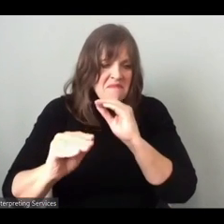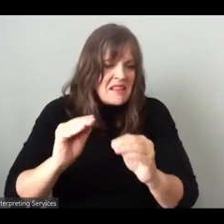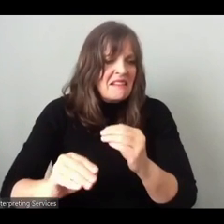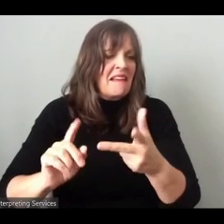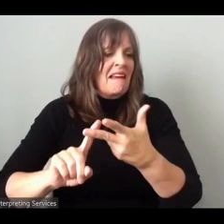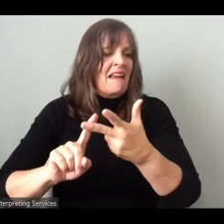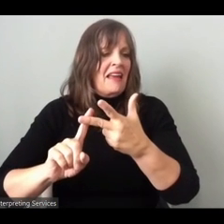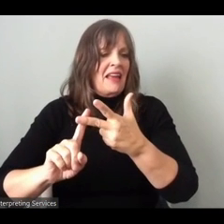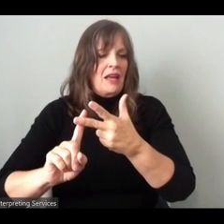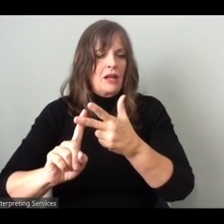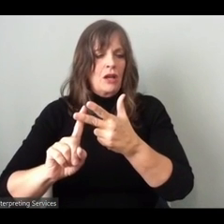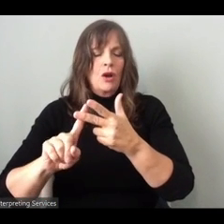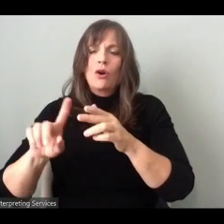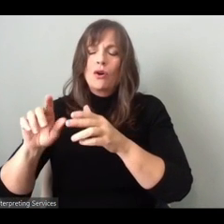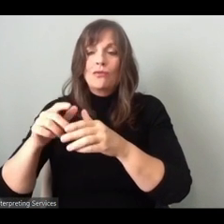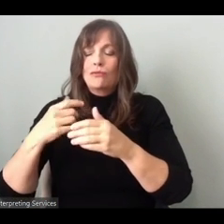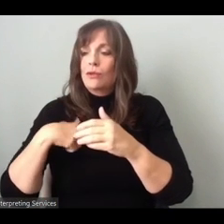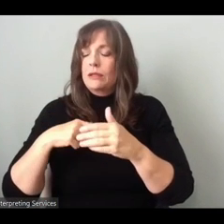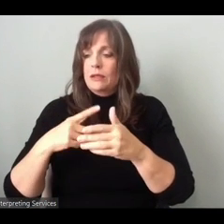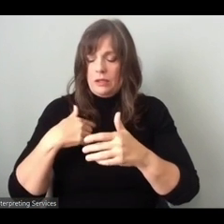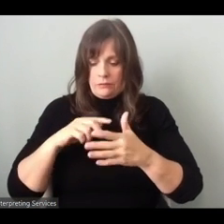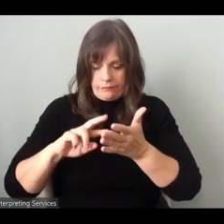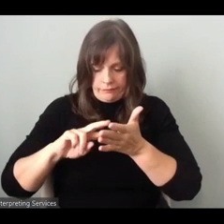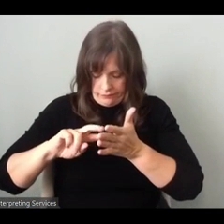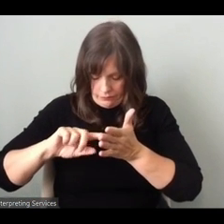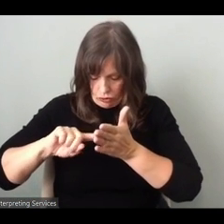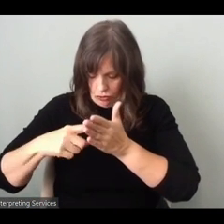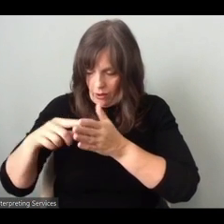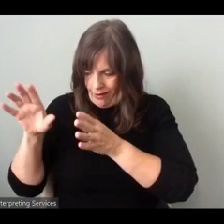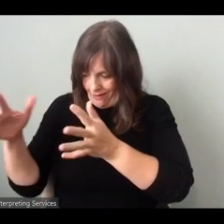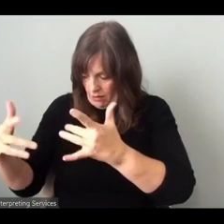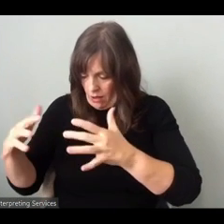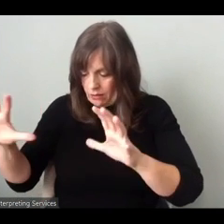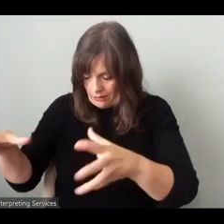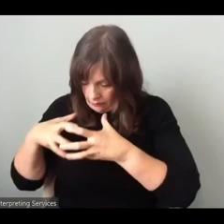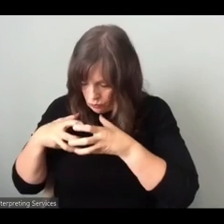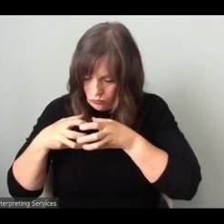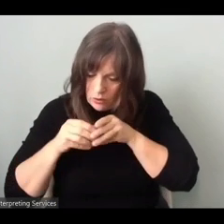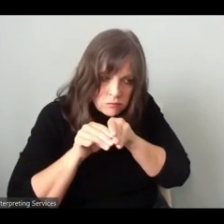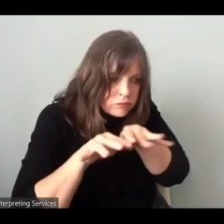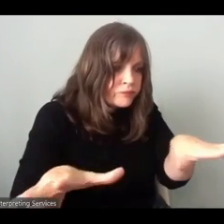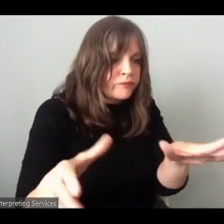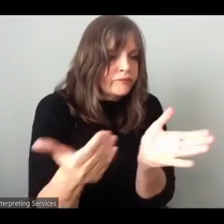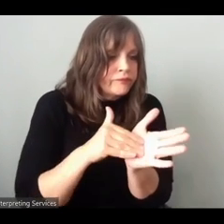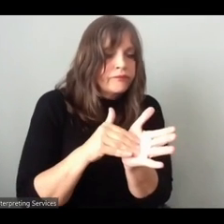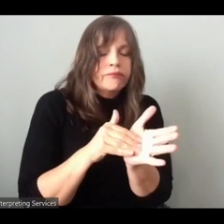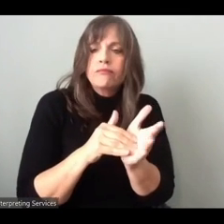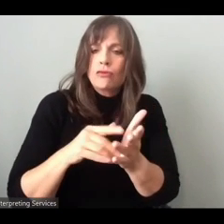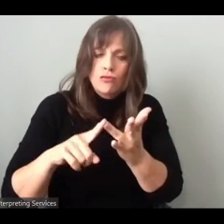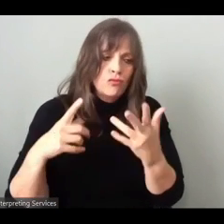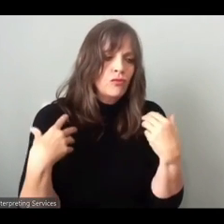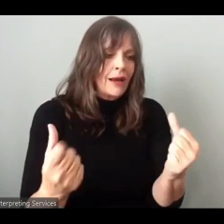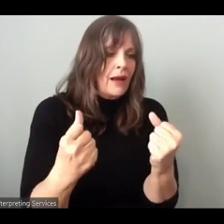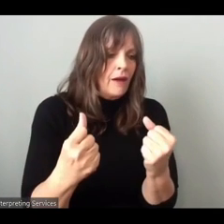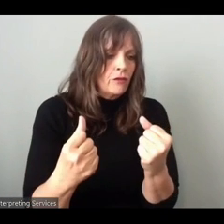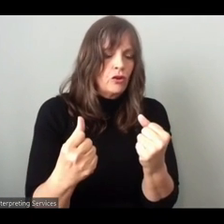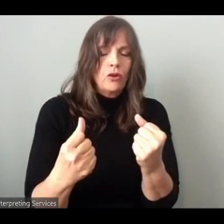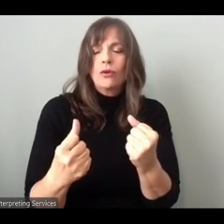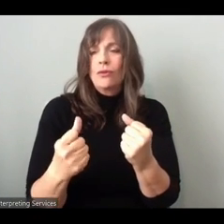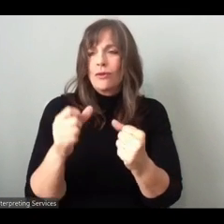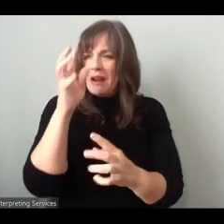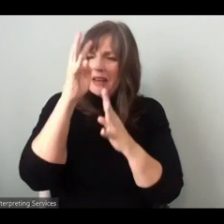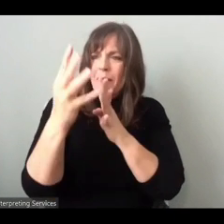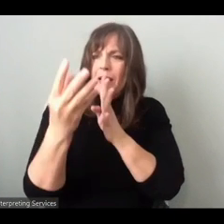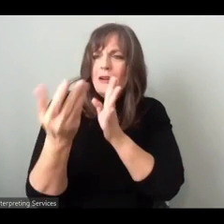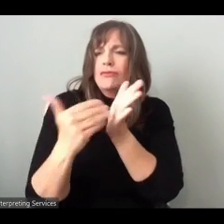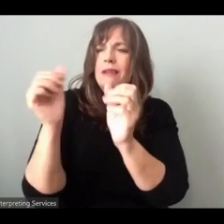could organize our collective, civic, public, community, philanthropic efforts towards. 7 days ago, I was asked